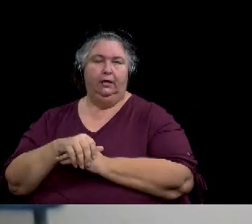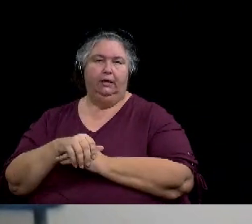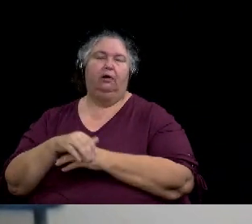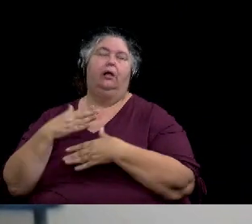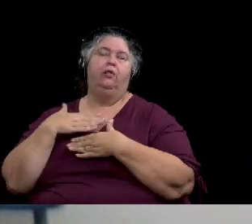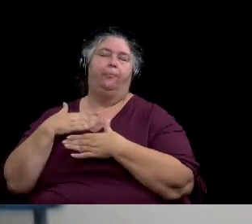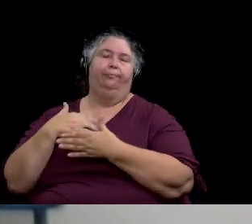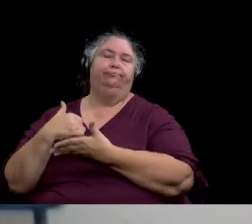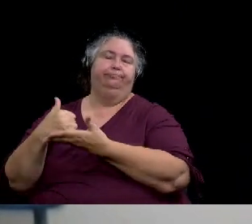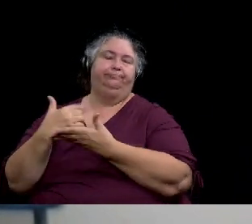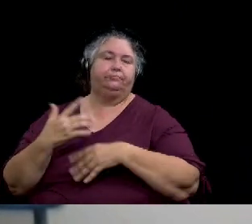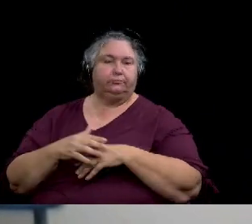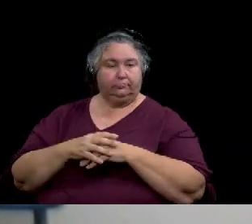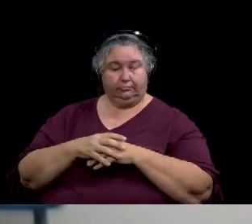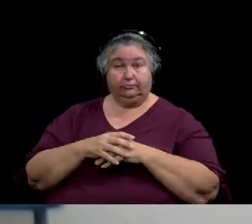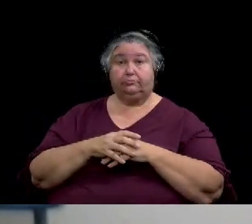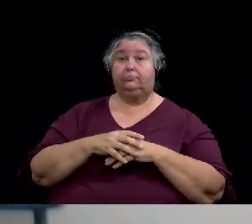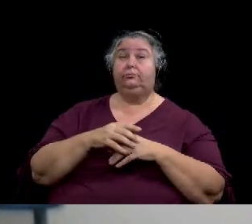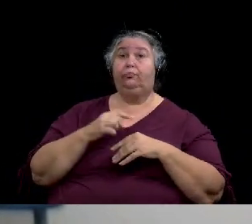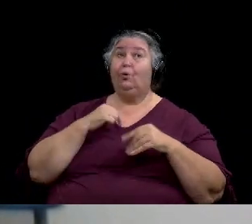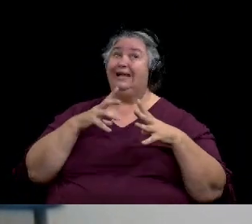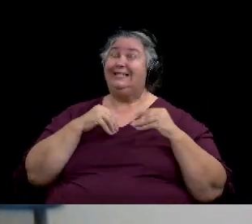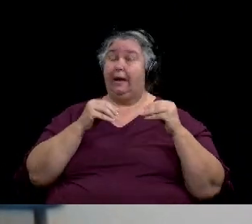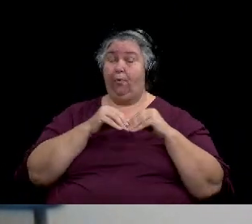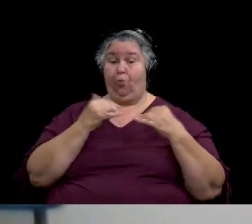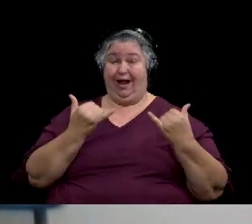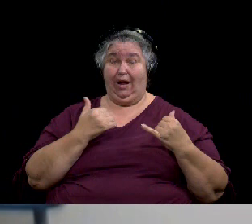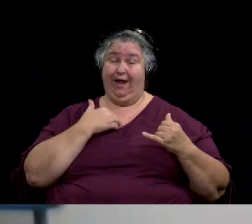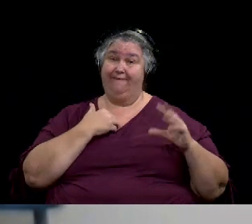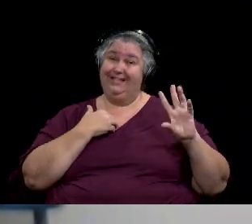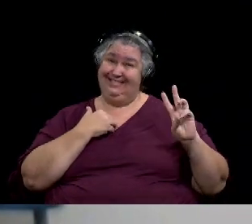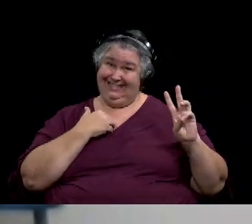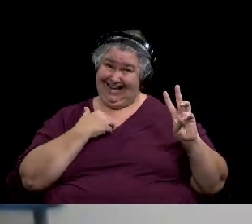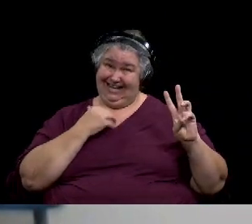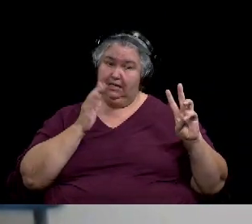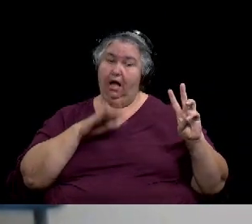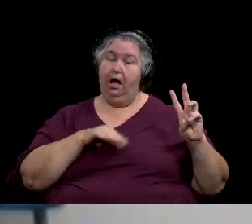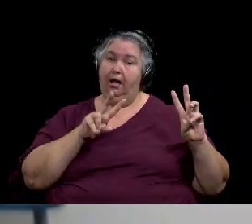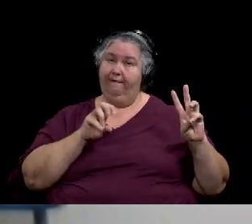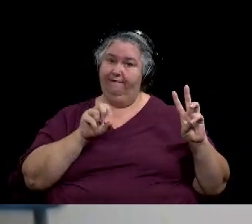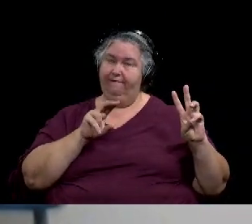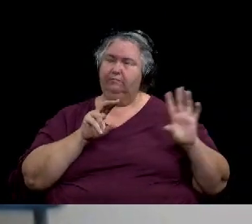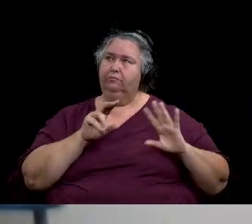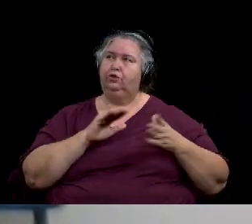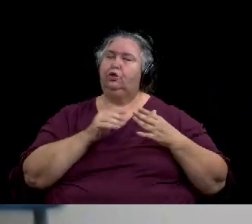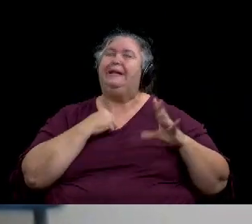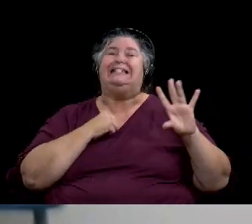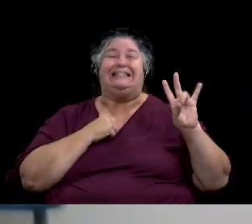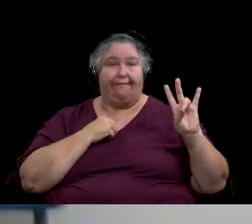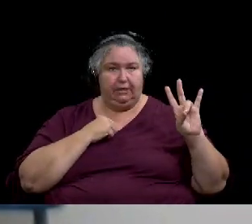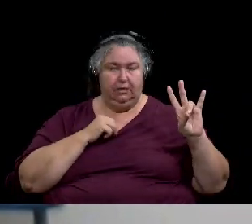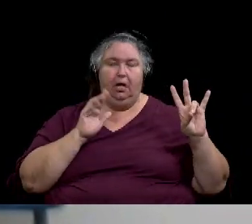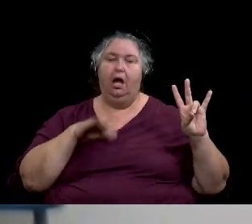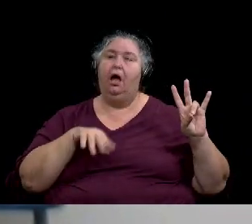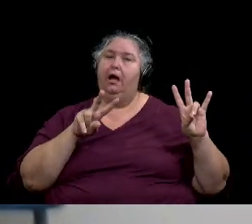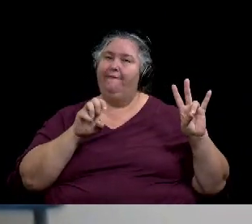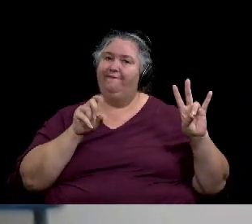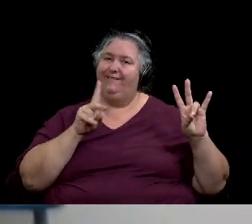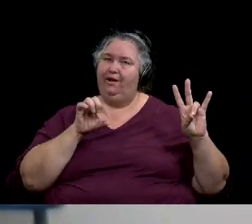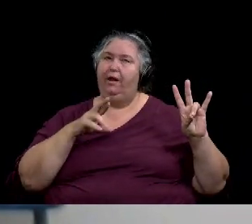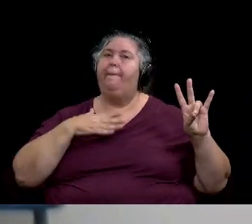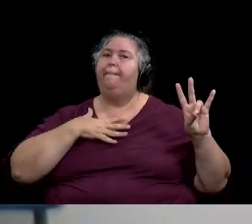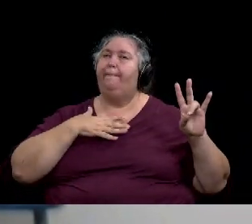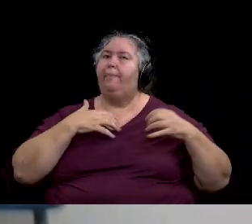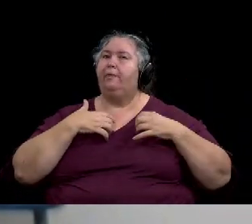yeah, we can certainly take more. Presently, we have 6 patients on the ventilator, or 7 patients on the ventilator.